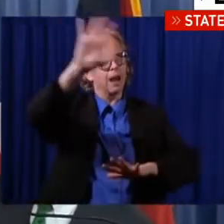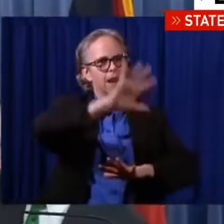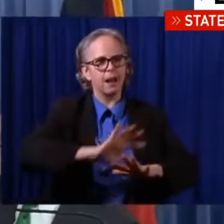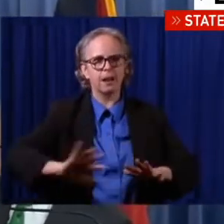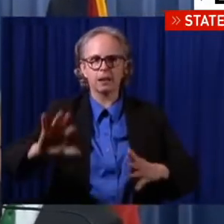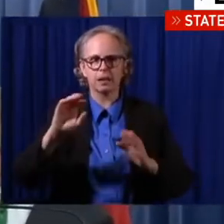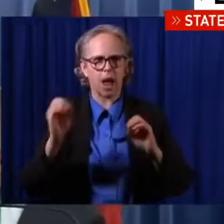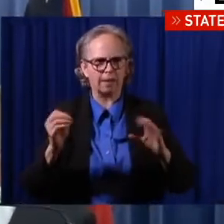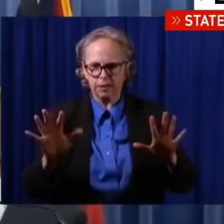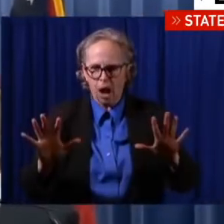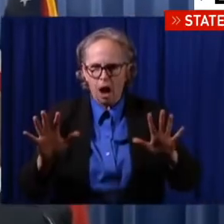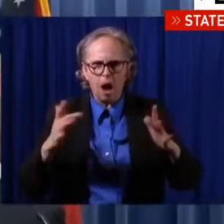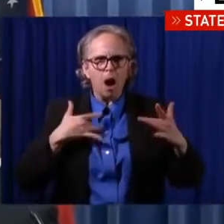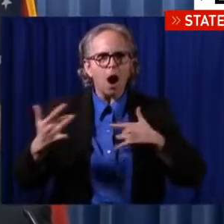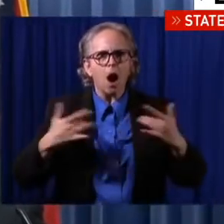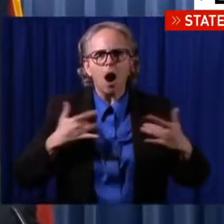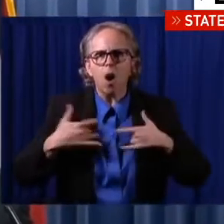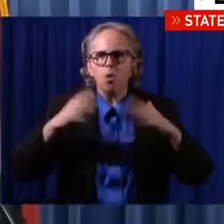Basically, what we're seeing